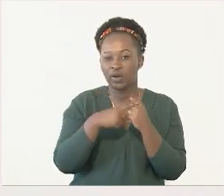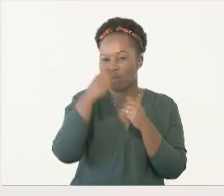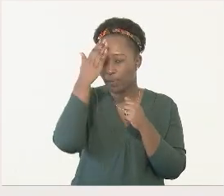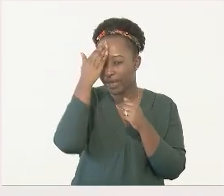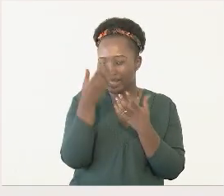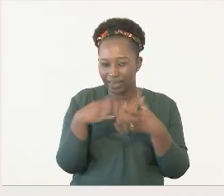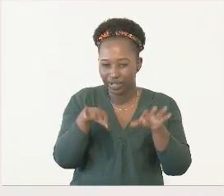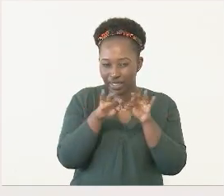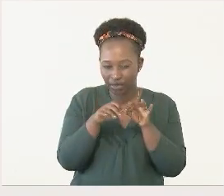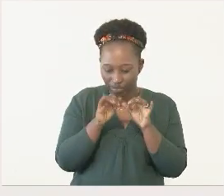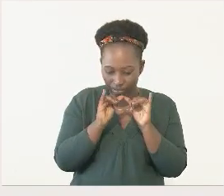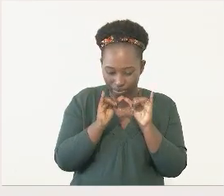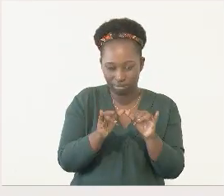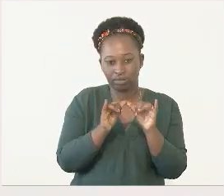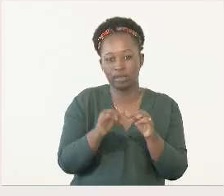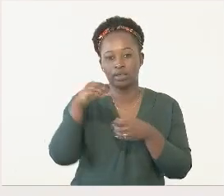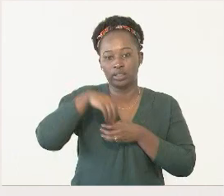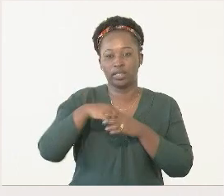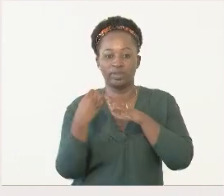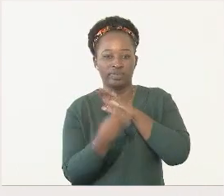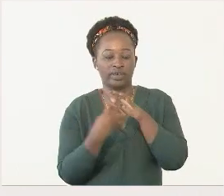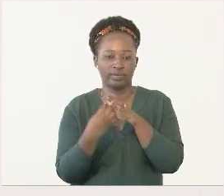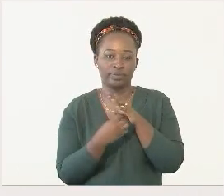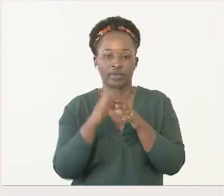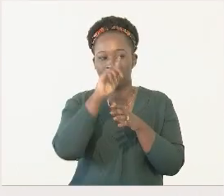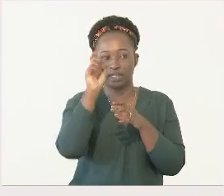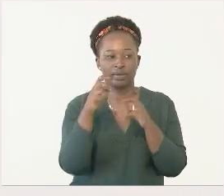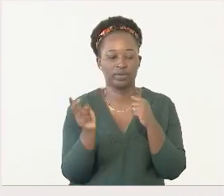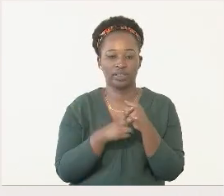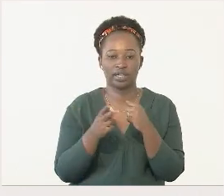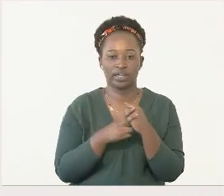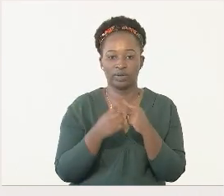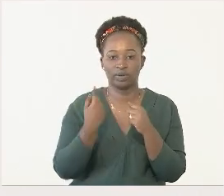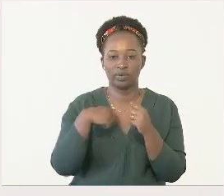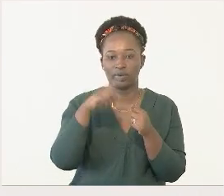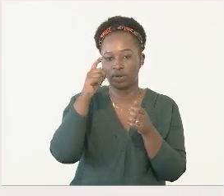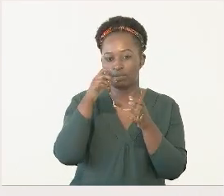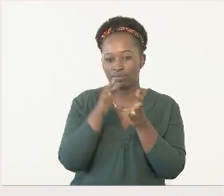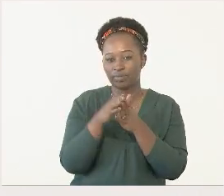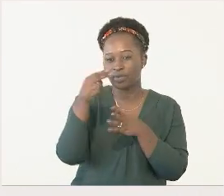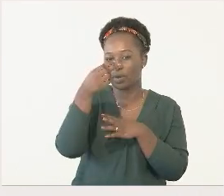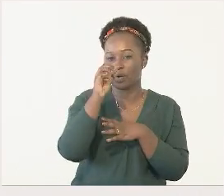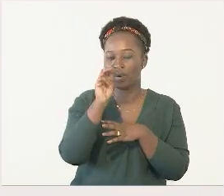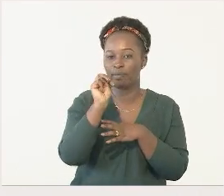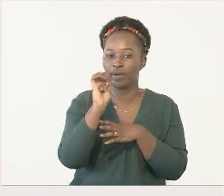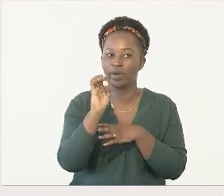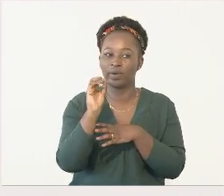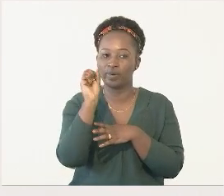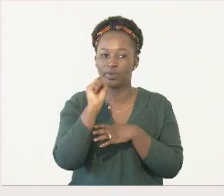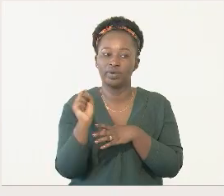environment? Number 7, we have what do you understand by homeostasis, and explain